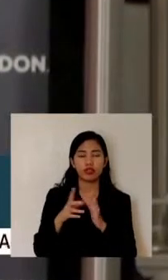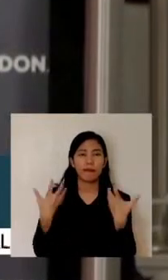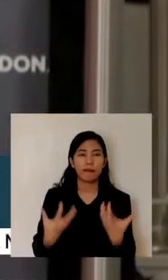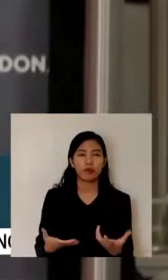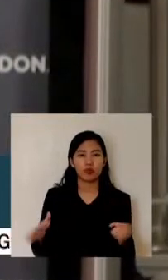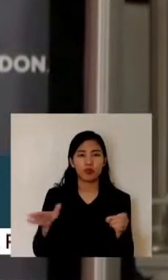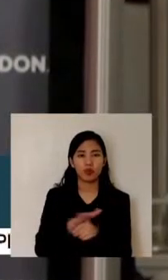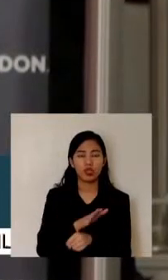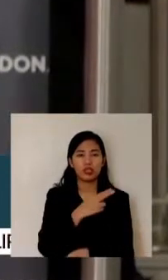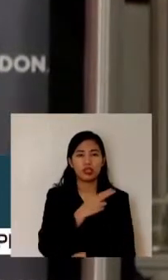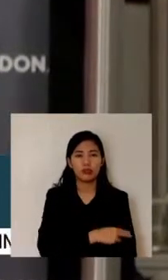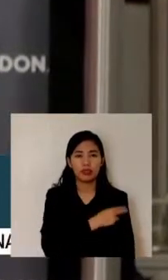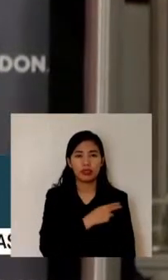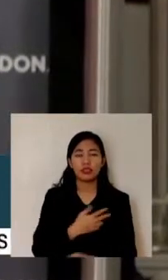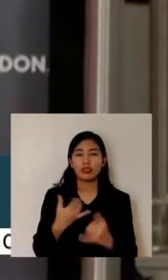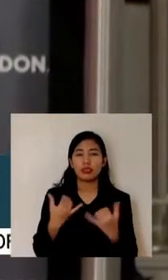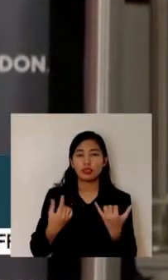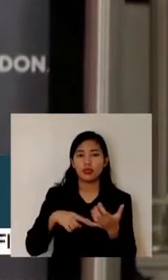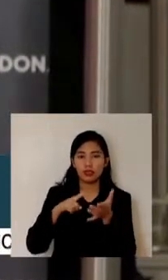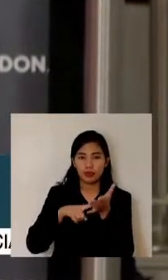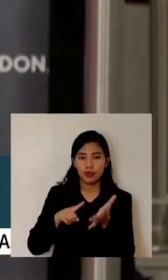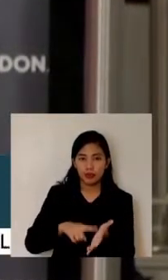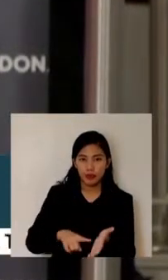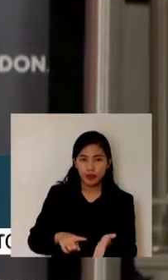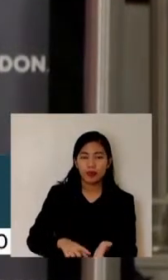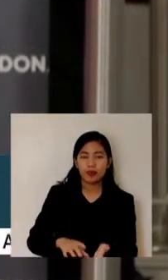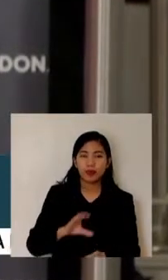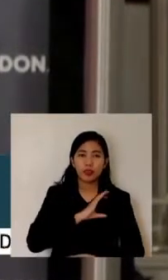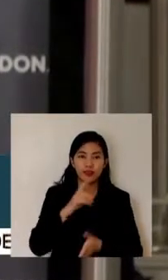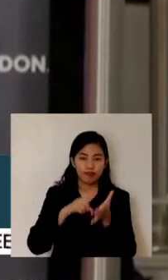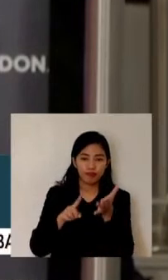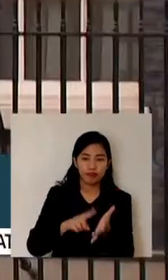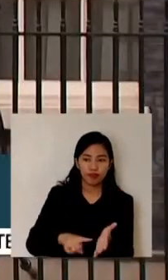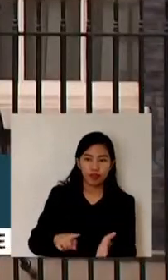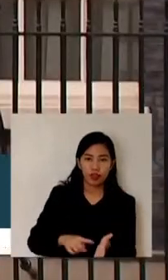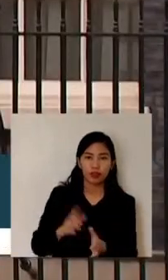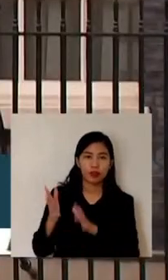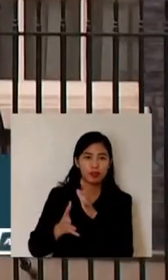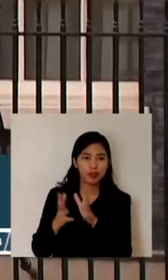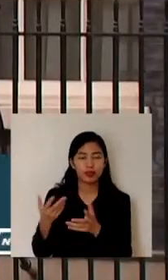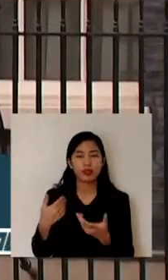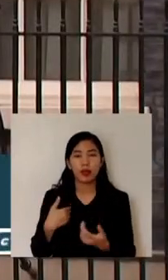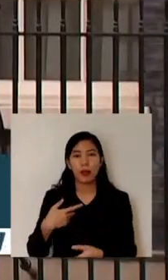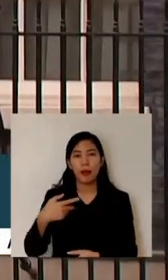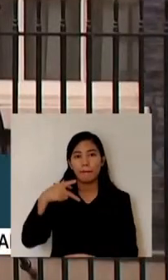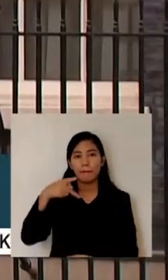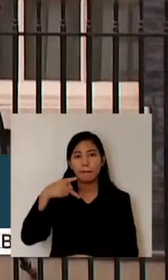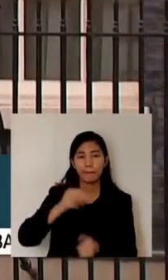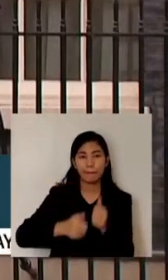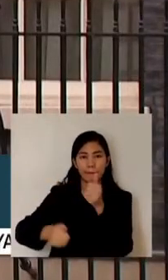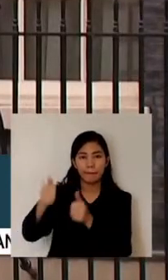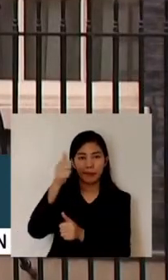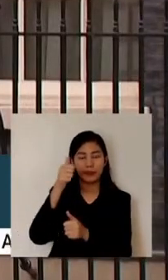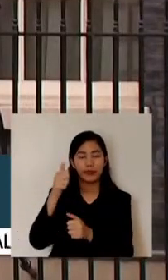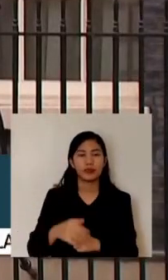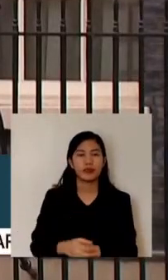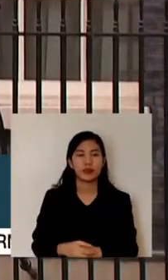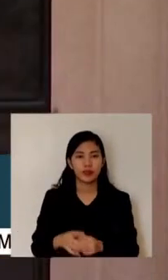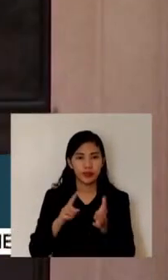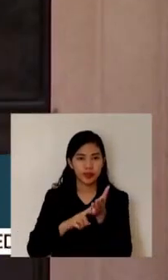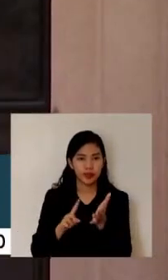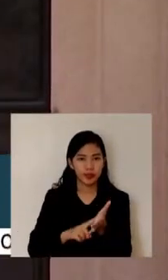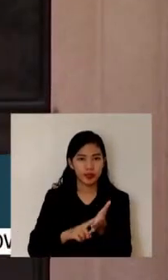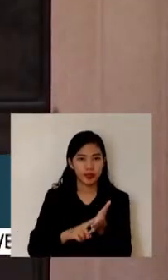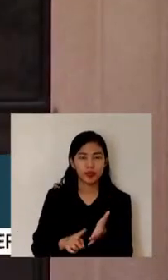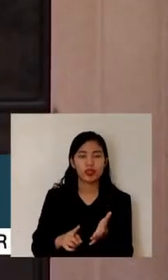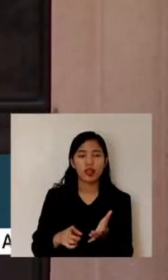now investigating. As police investigate gatherings held at Prime Minister Johnson's office during COVID lockdowns, in apparent